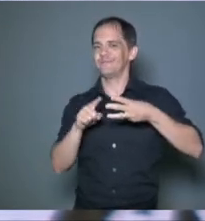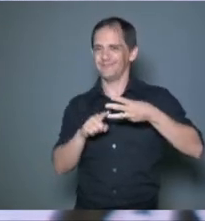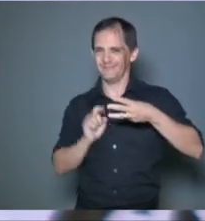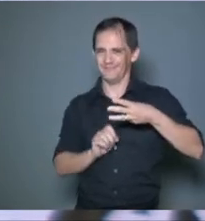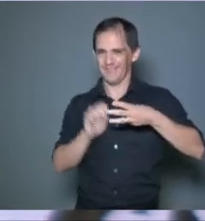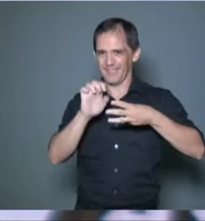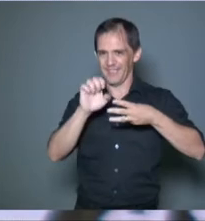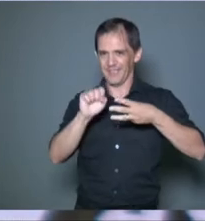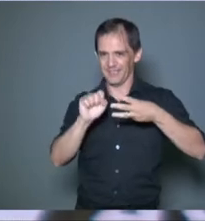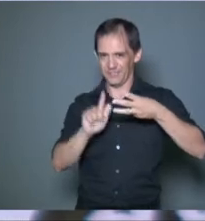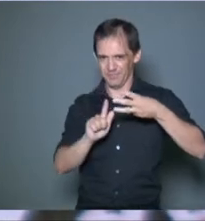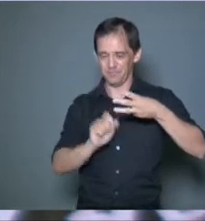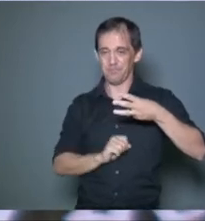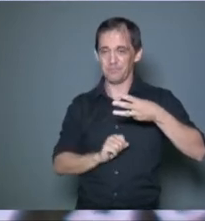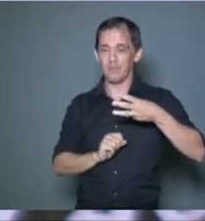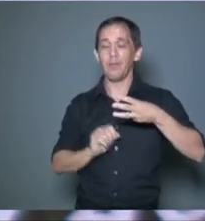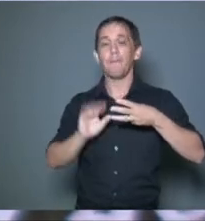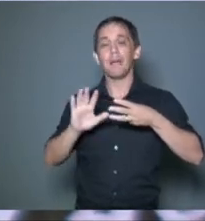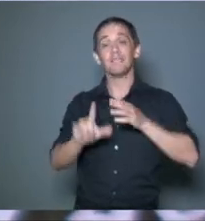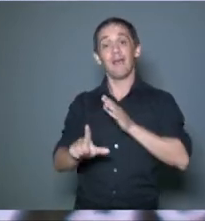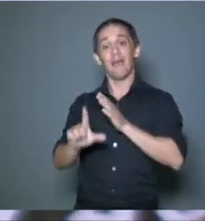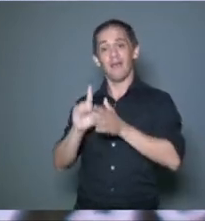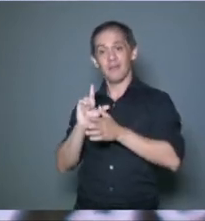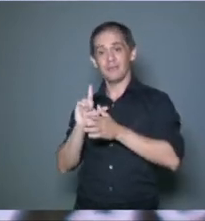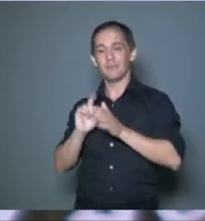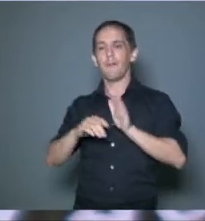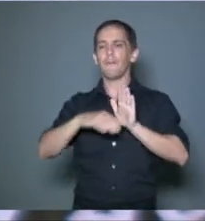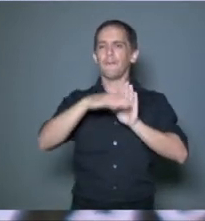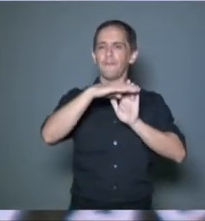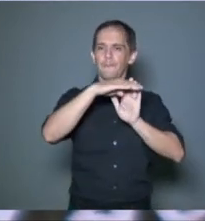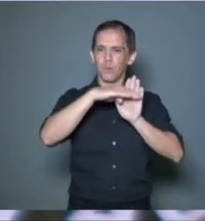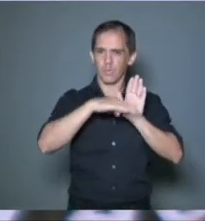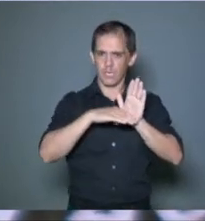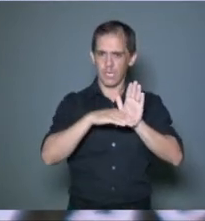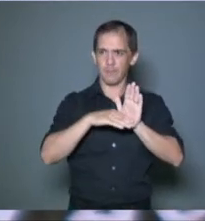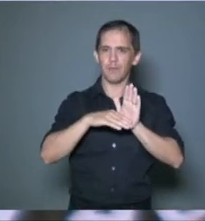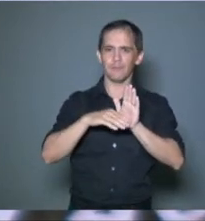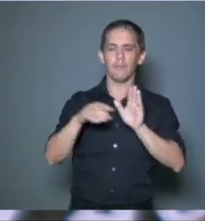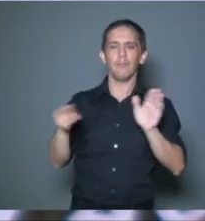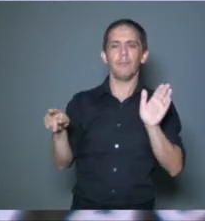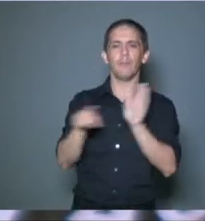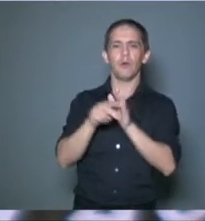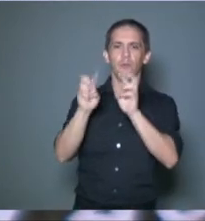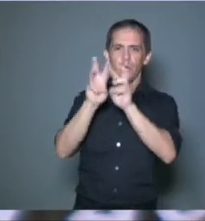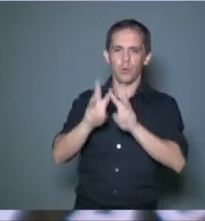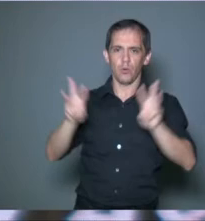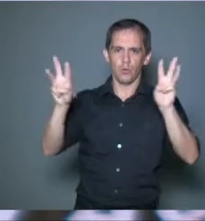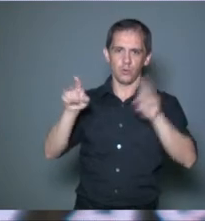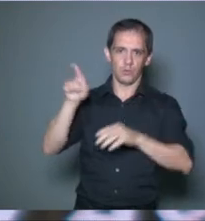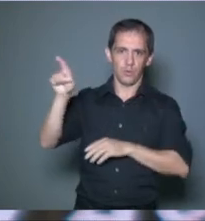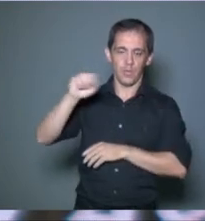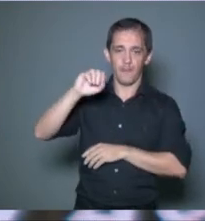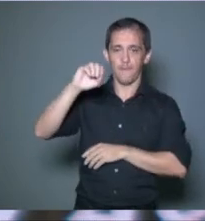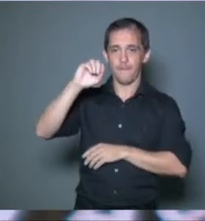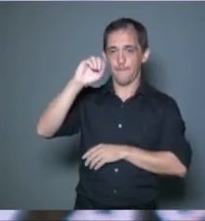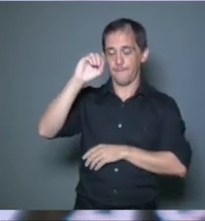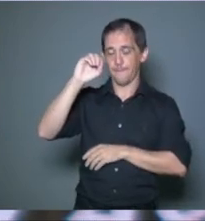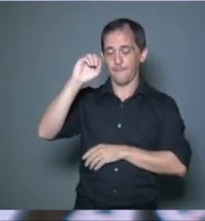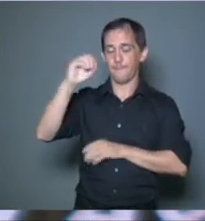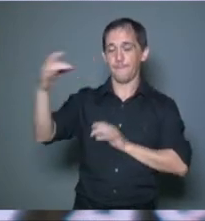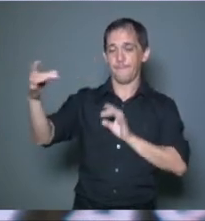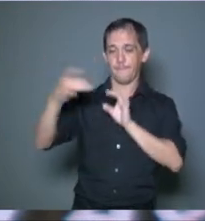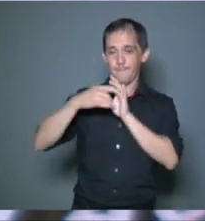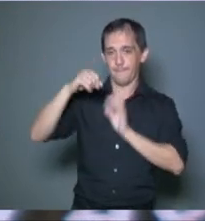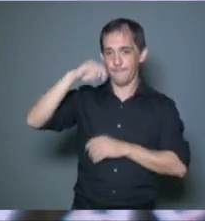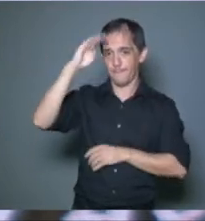And the evolution of that is ESG. But before that, we became signatories to the UN's Global Compact